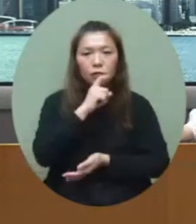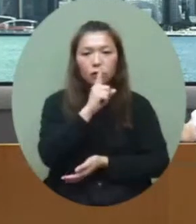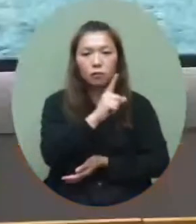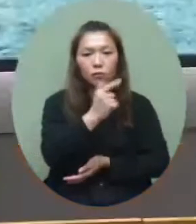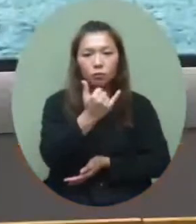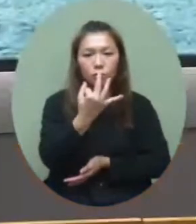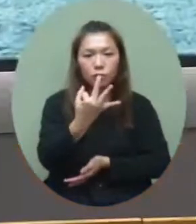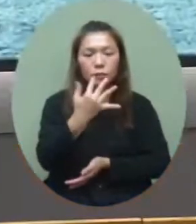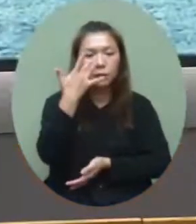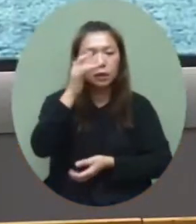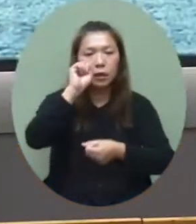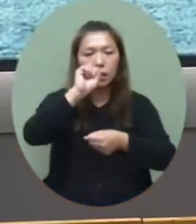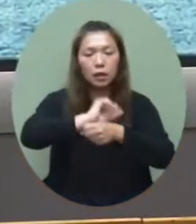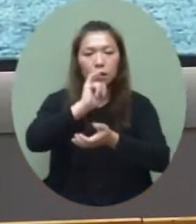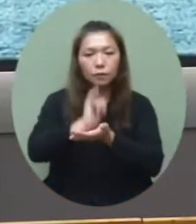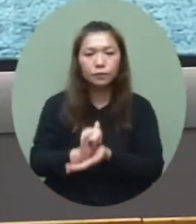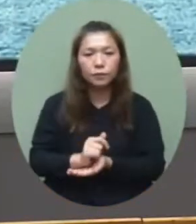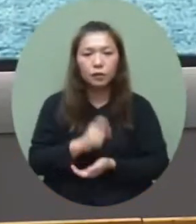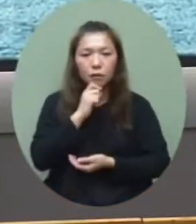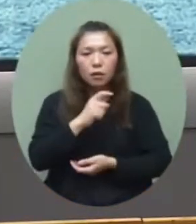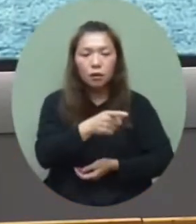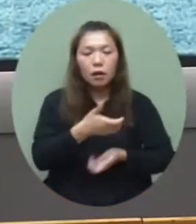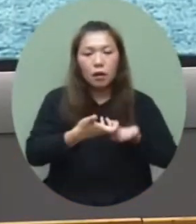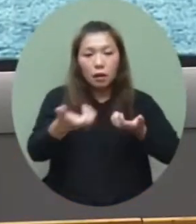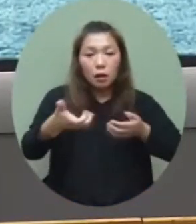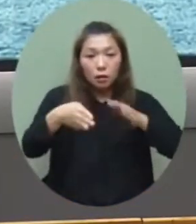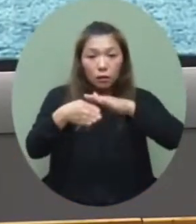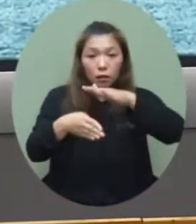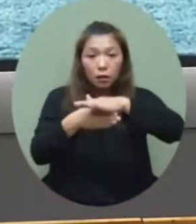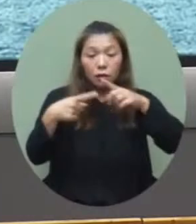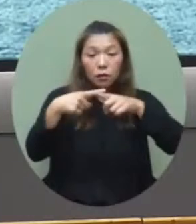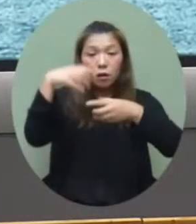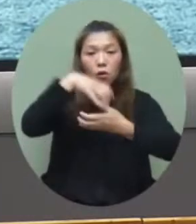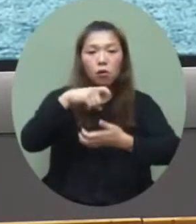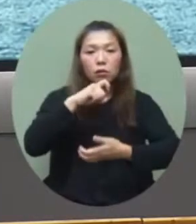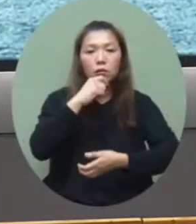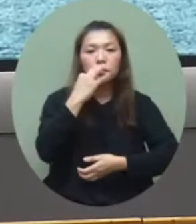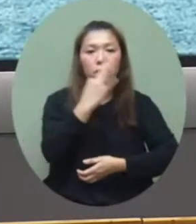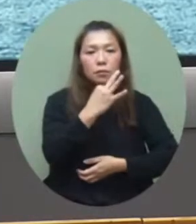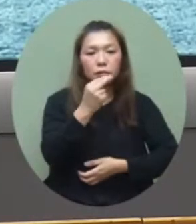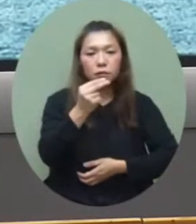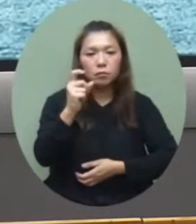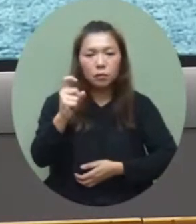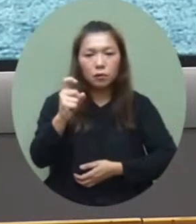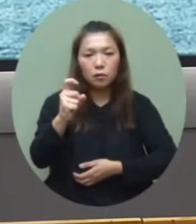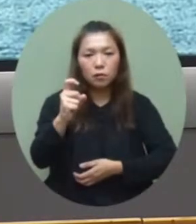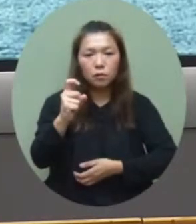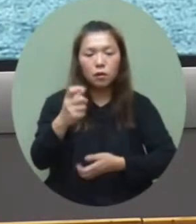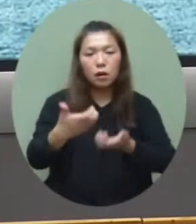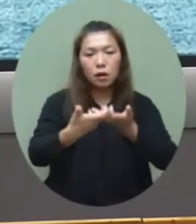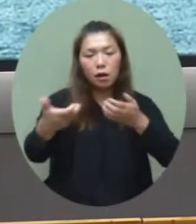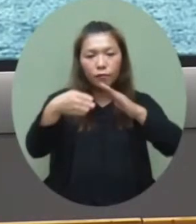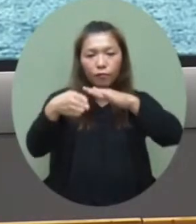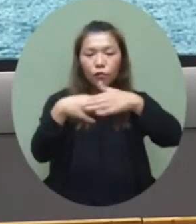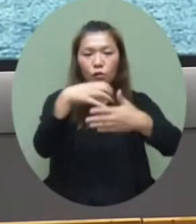1,233 confirmed cases in HA facilities, 163 of them being new cases. As for those requiring isolation,